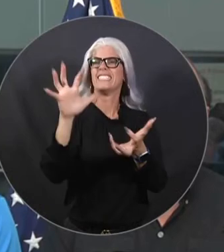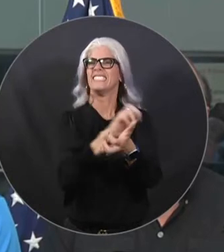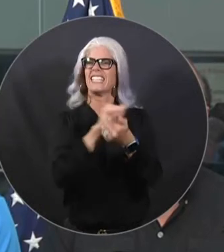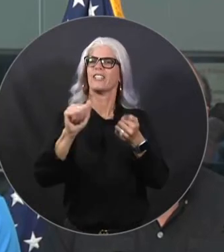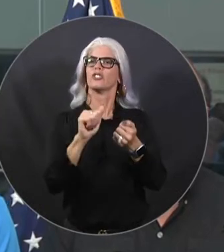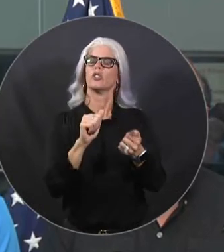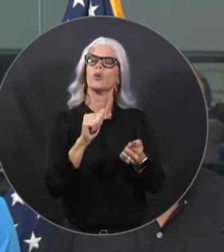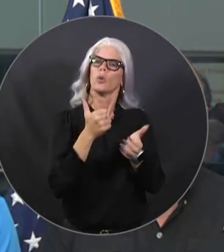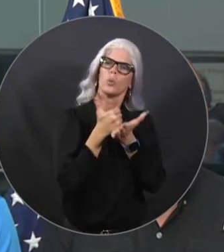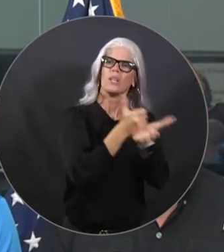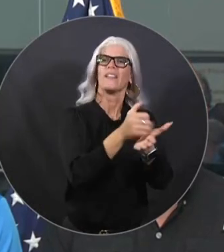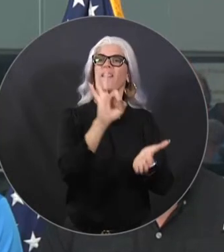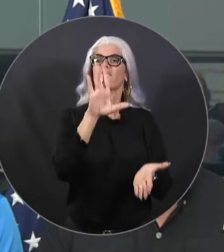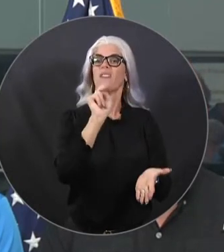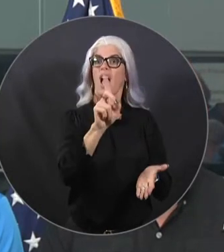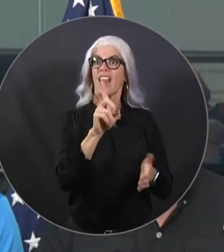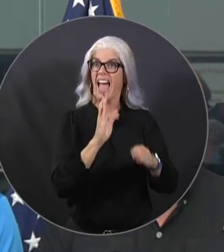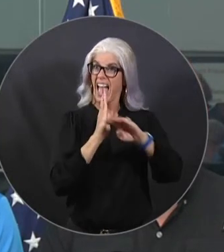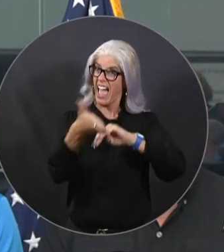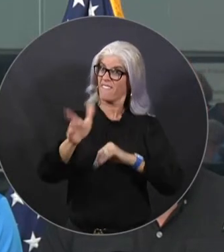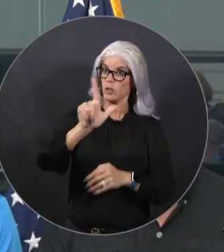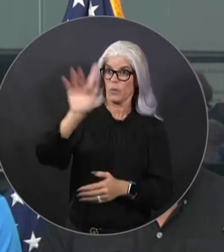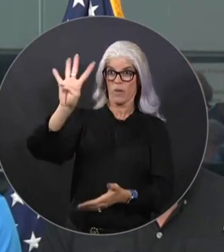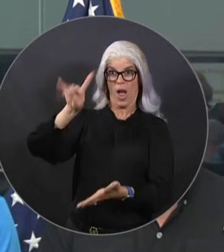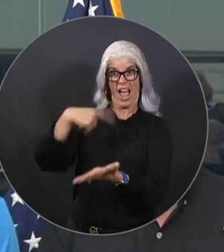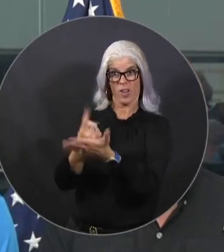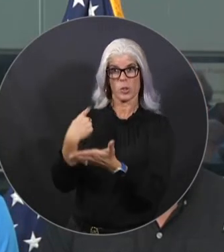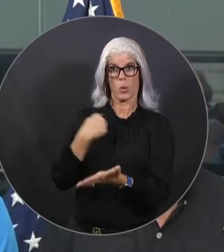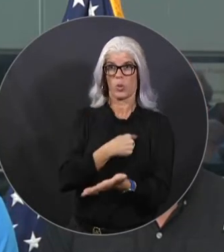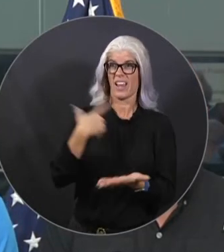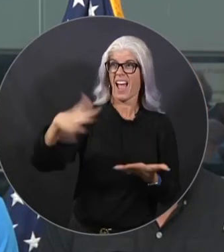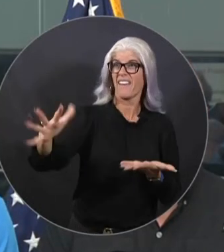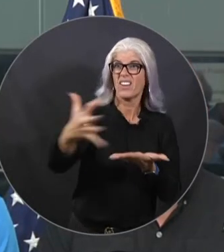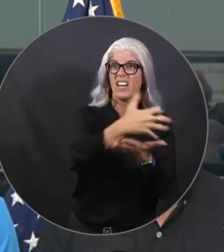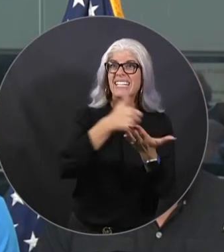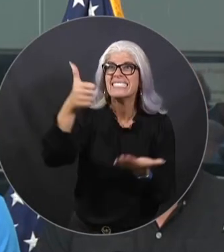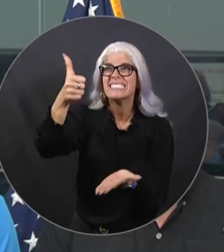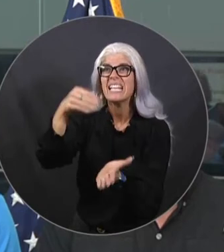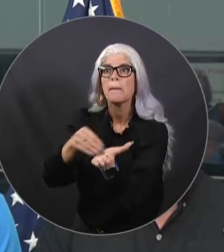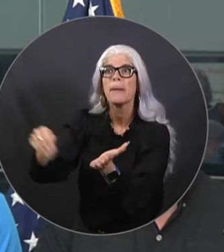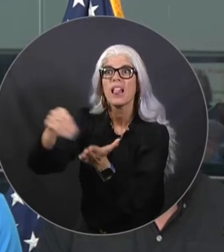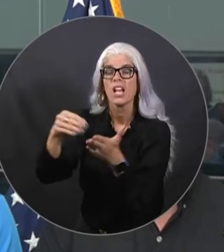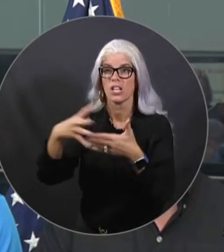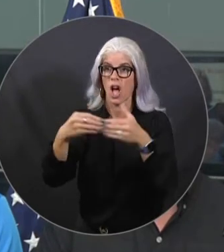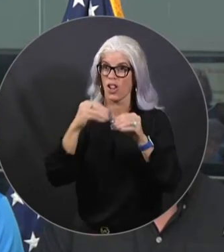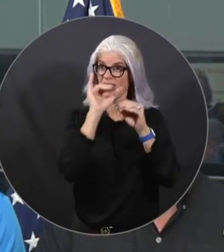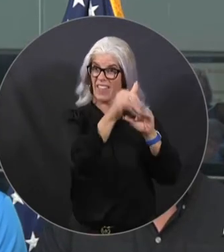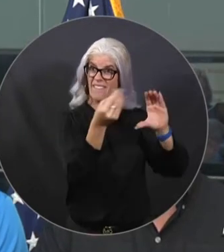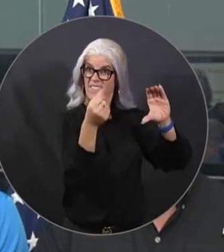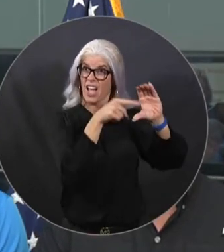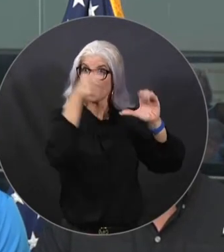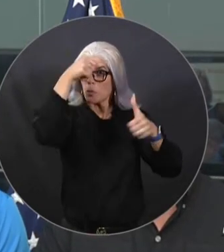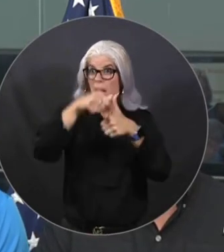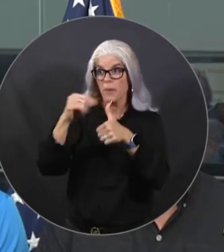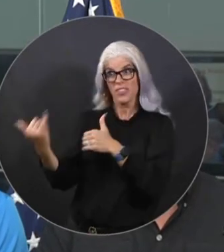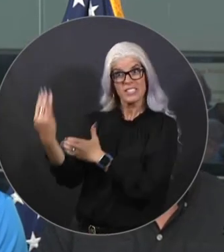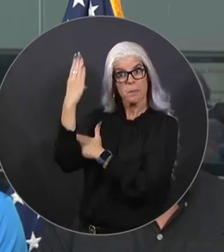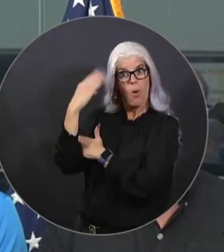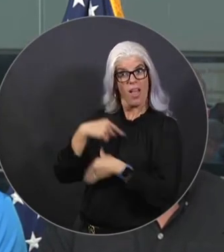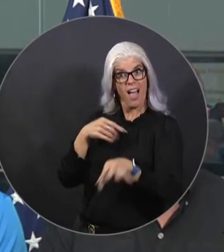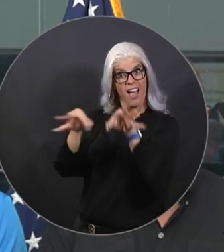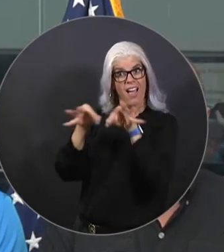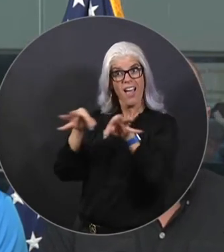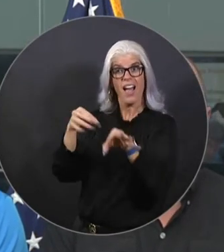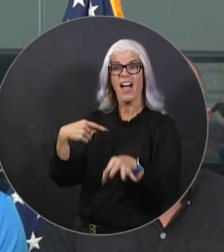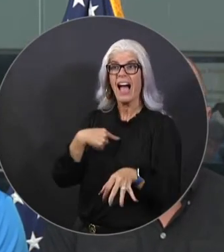we have raised more than $10 million into that fund. And if you remember this morning, just at 8 o'clock, 8 a.m., we came out here and we talked